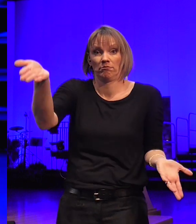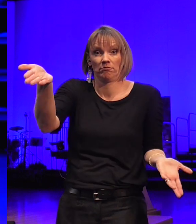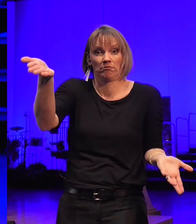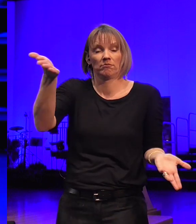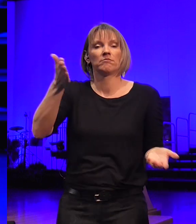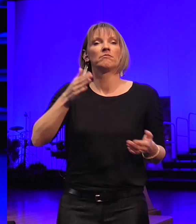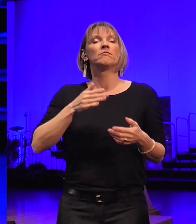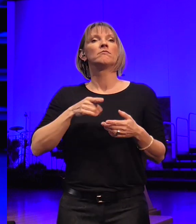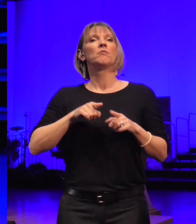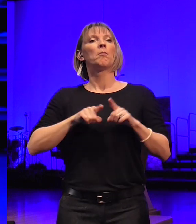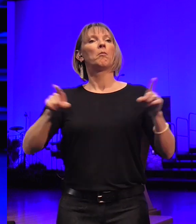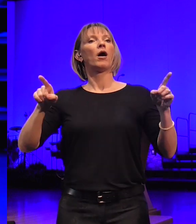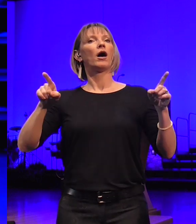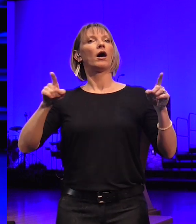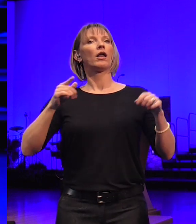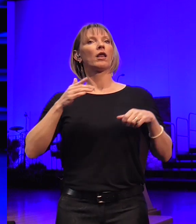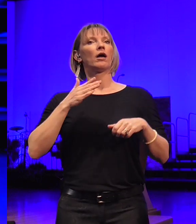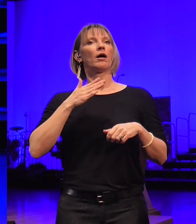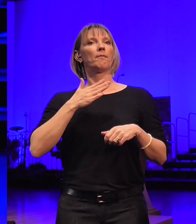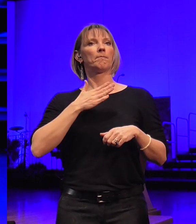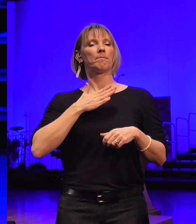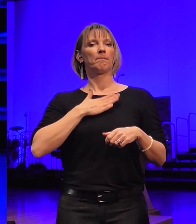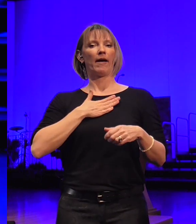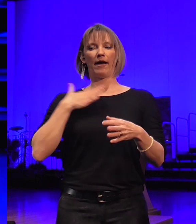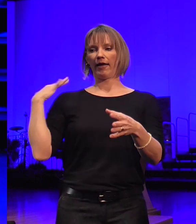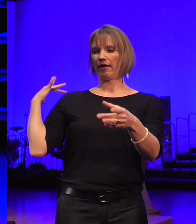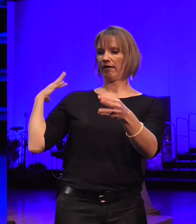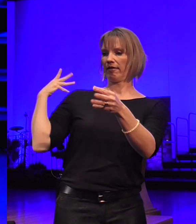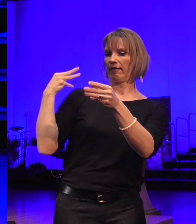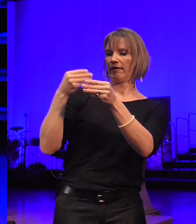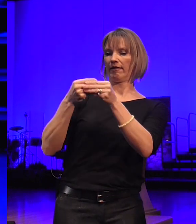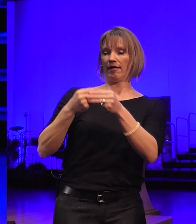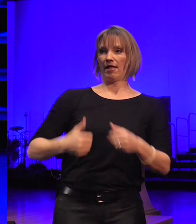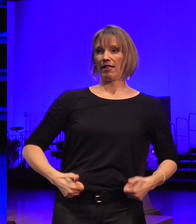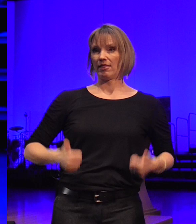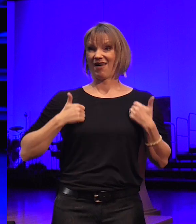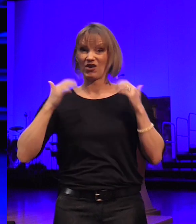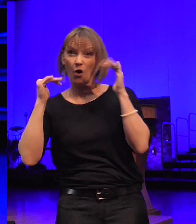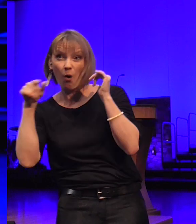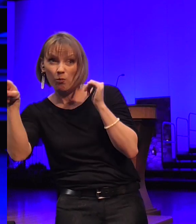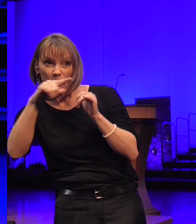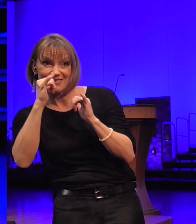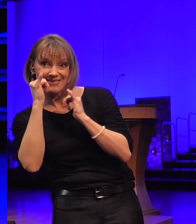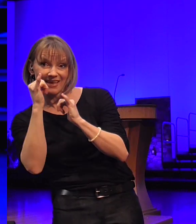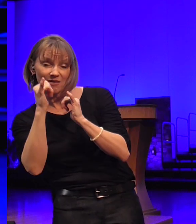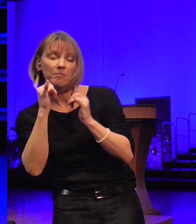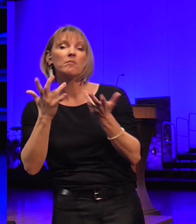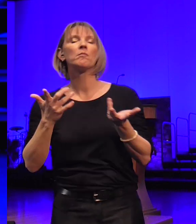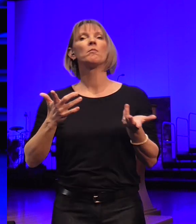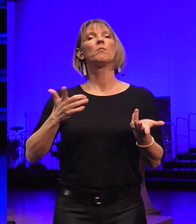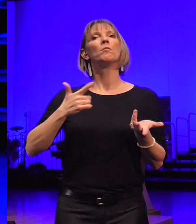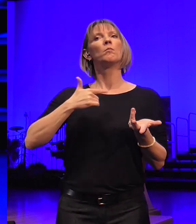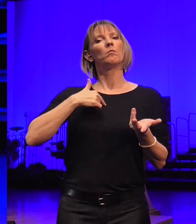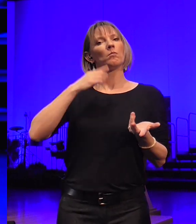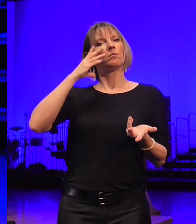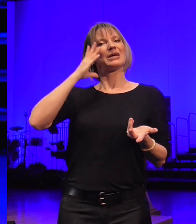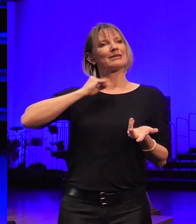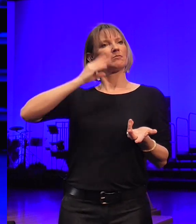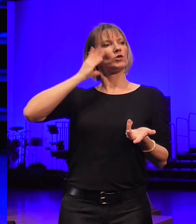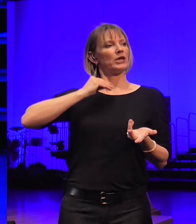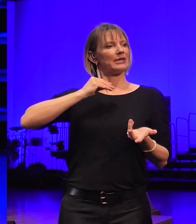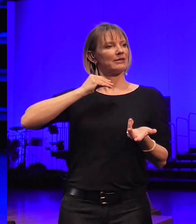And yet, my whole life, and I hope you have too, I've experienced this